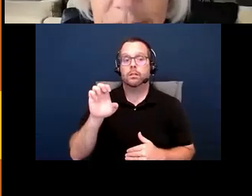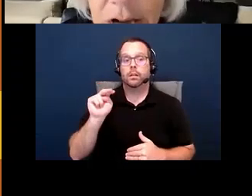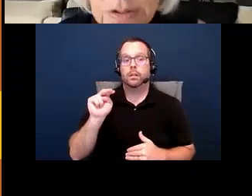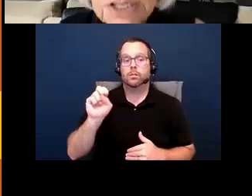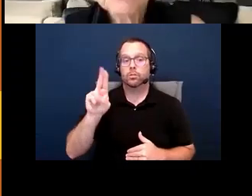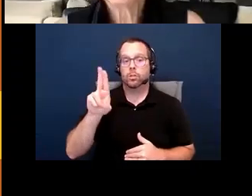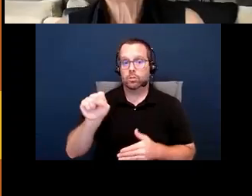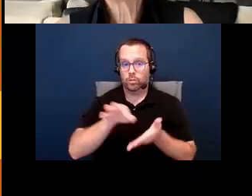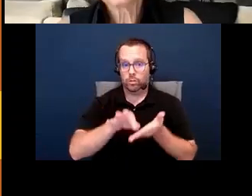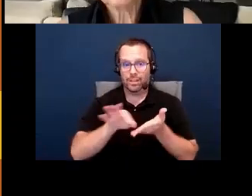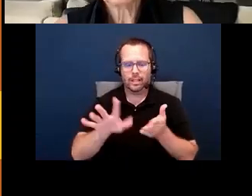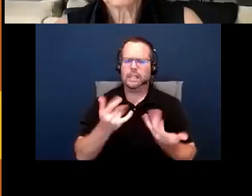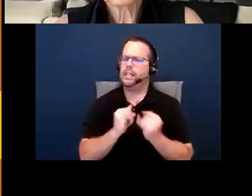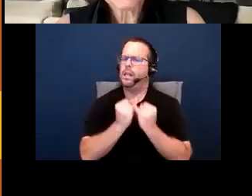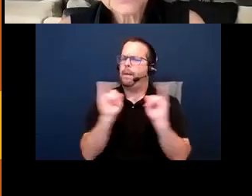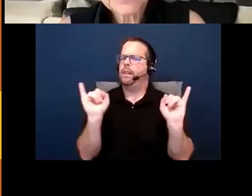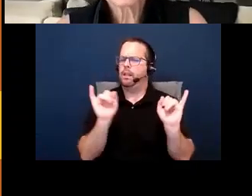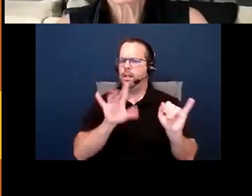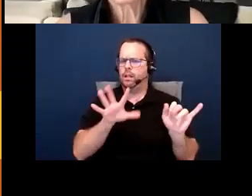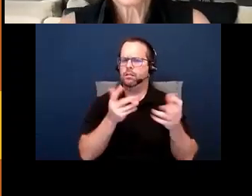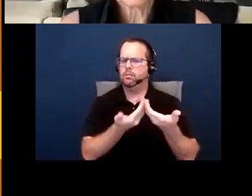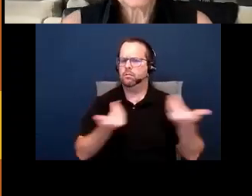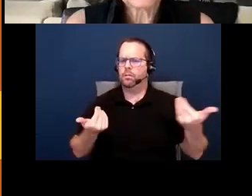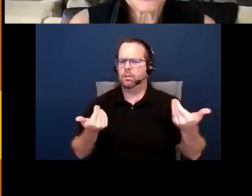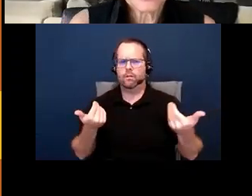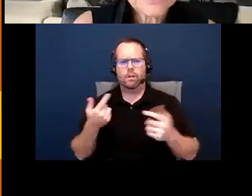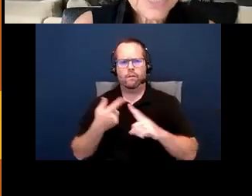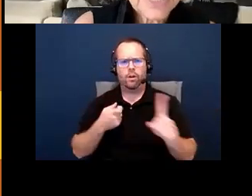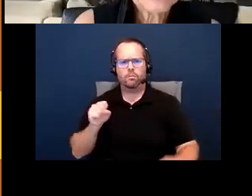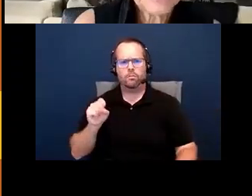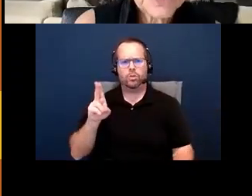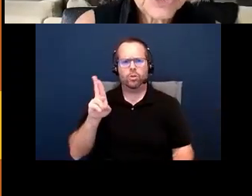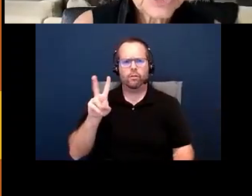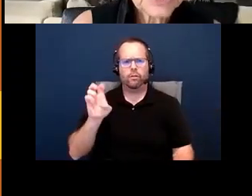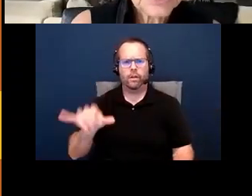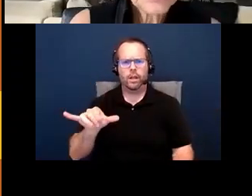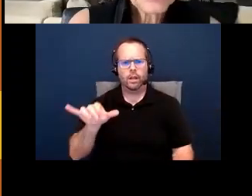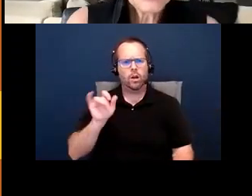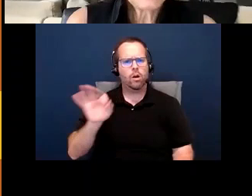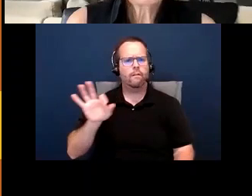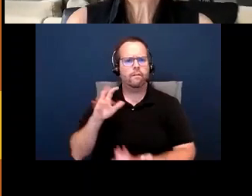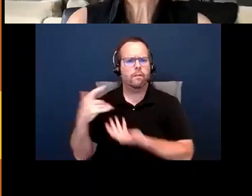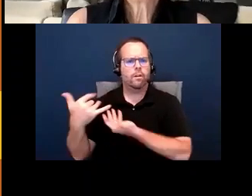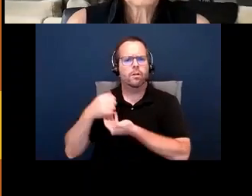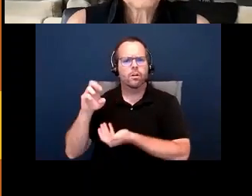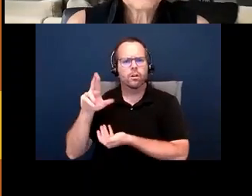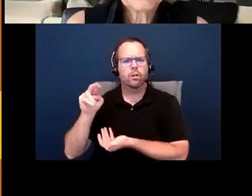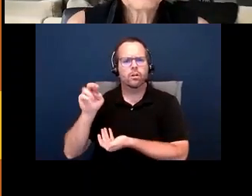of Earned Doctorates, which the Survey of Earned Doctorates is a National Science Foundation